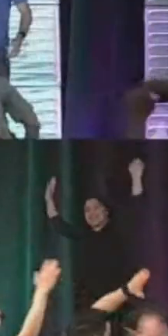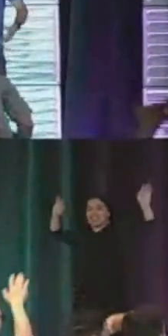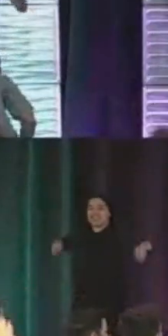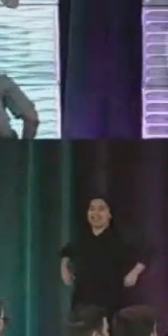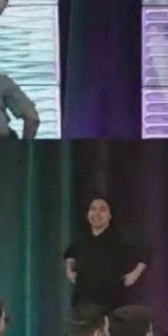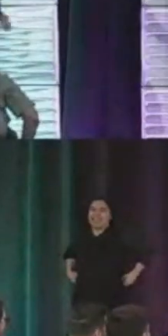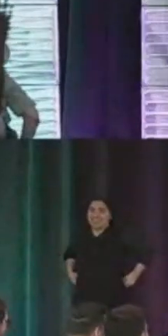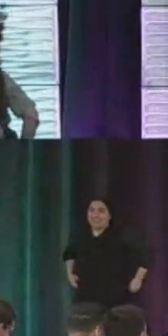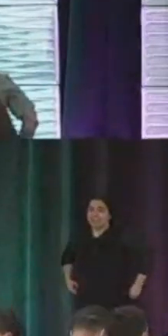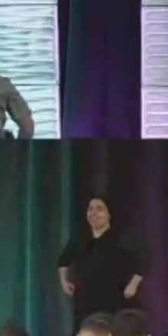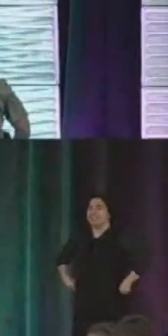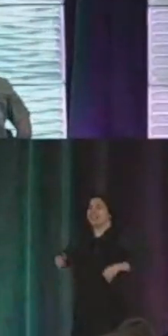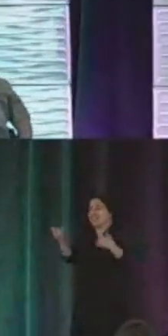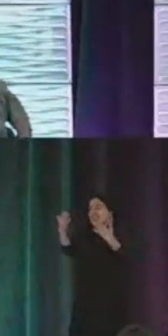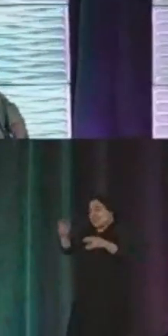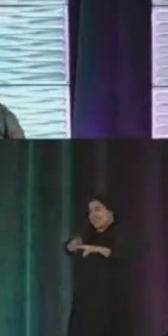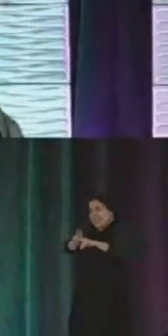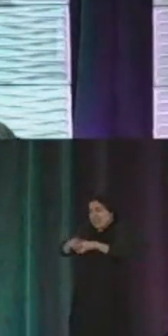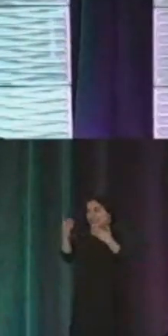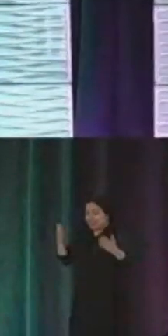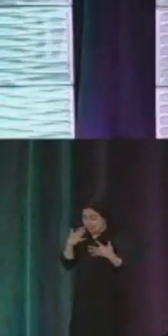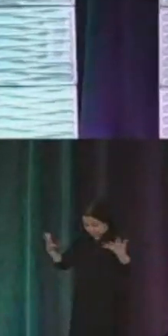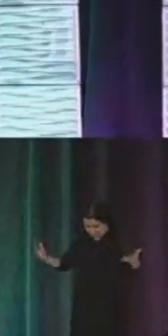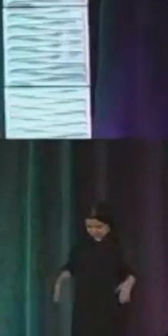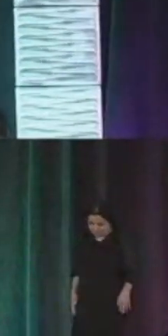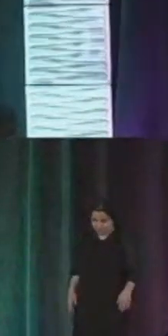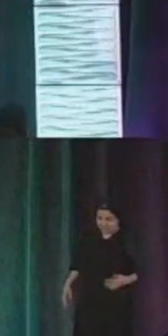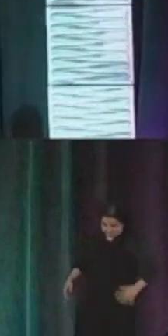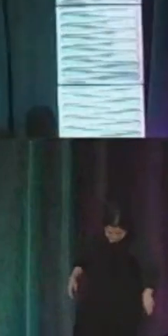Awesome. Okay, you can sit down. Thank you so much.